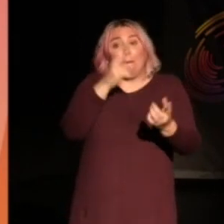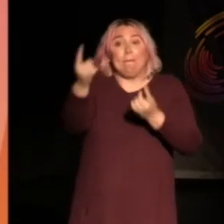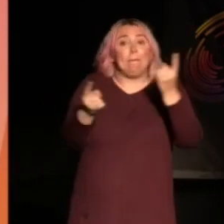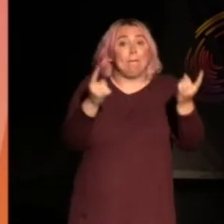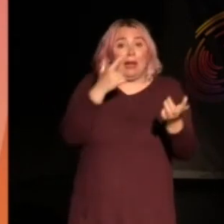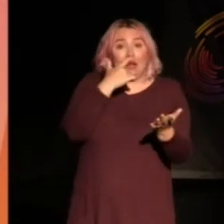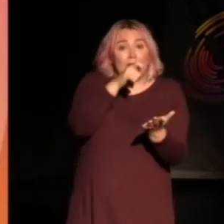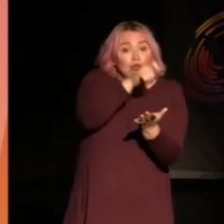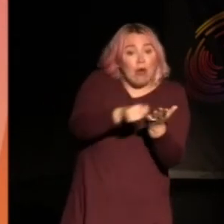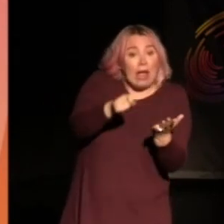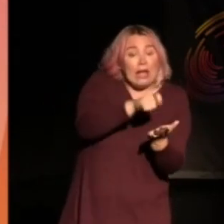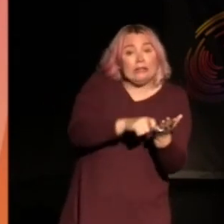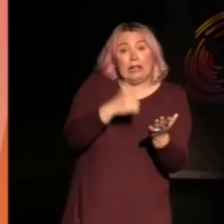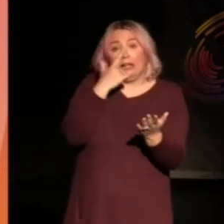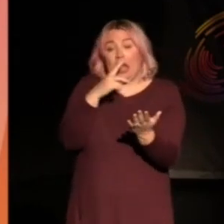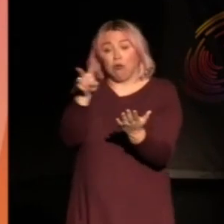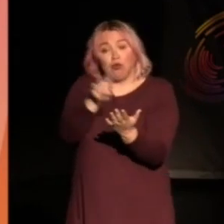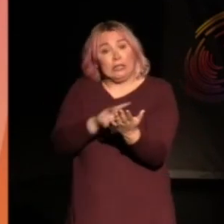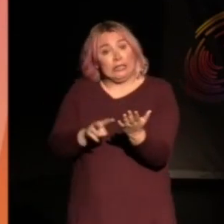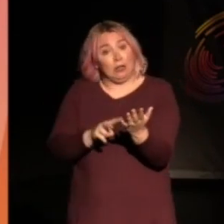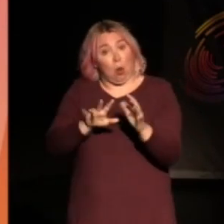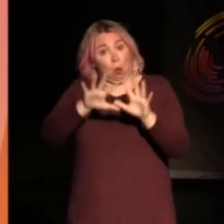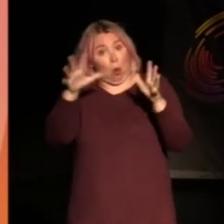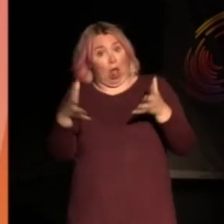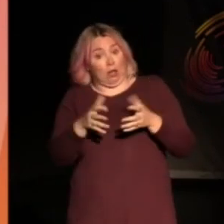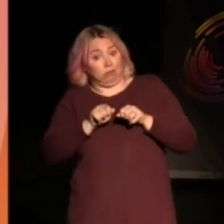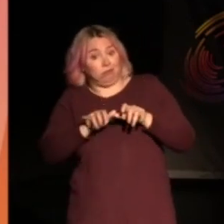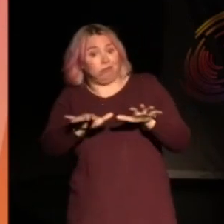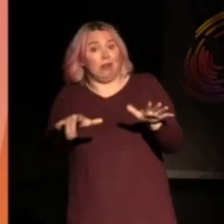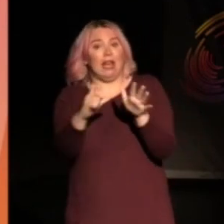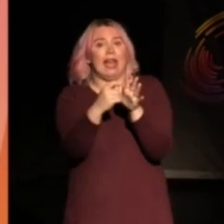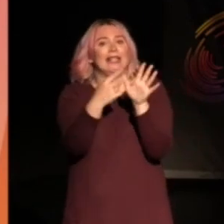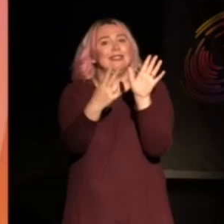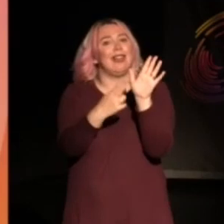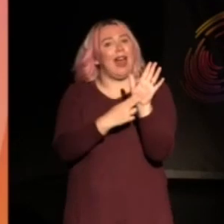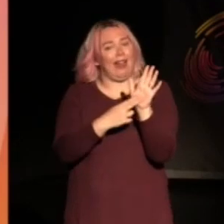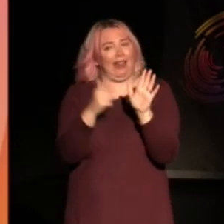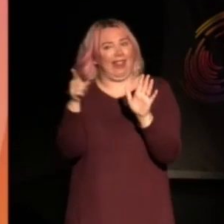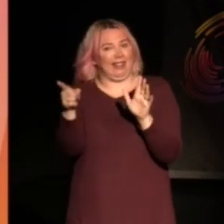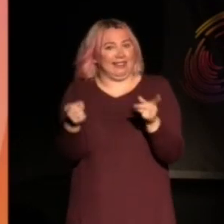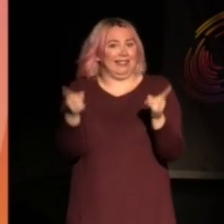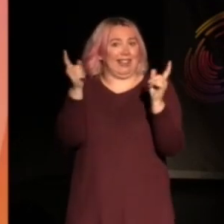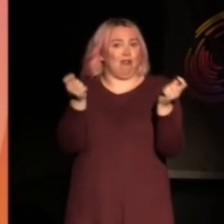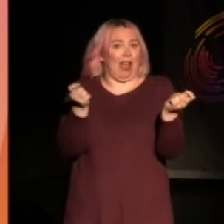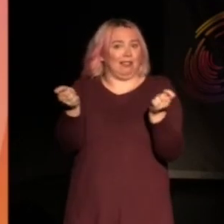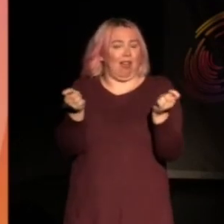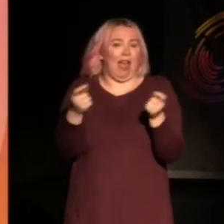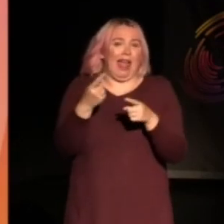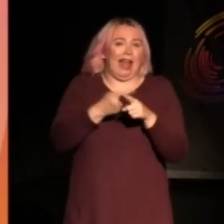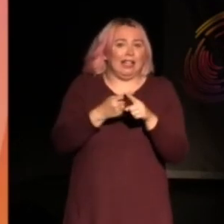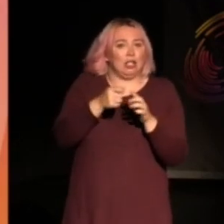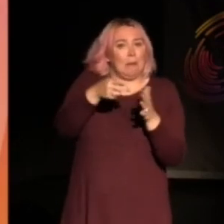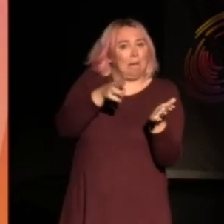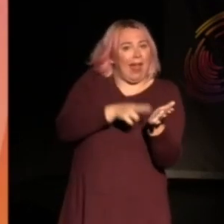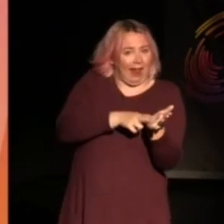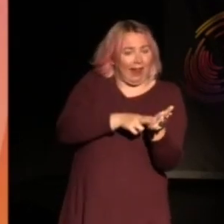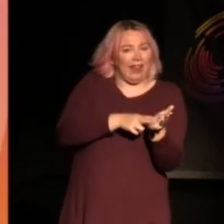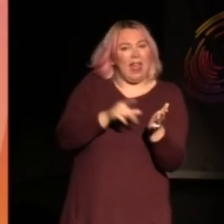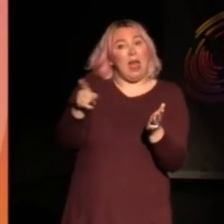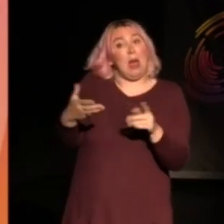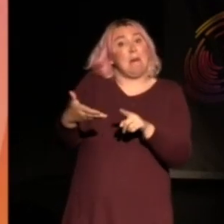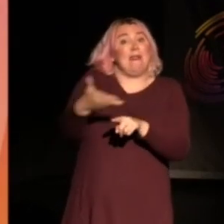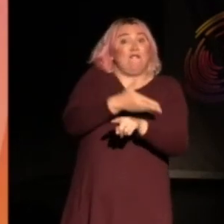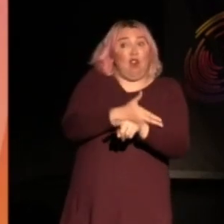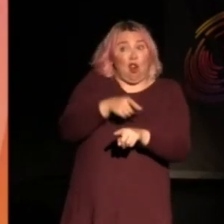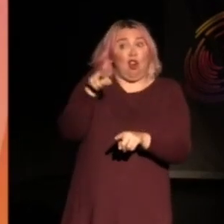to read around the world. And Dan, who's the director of English Penn, prior to this, he was the executive director of Shuvak, which was Europe's largest